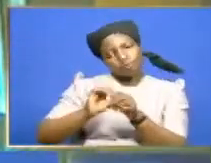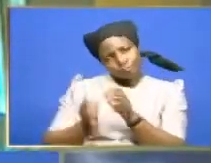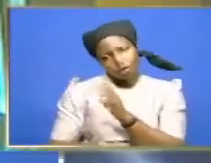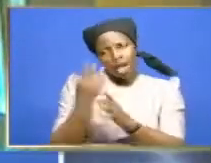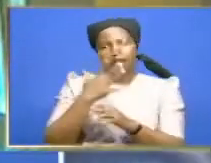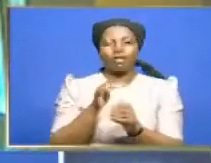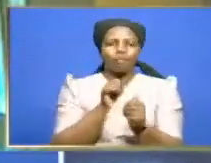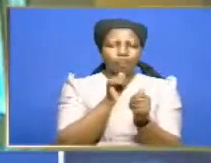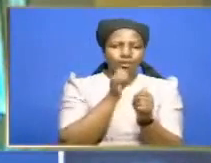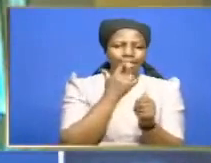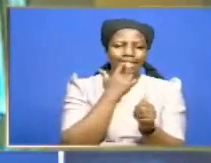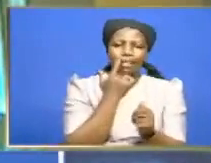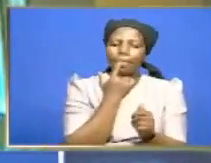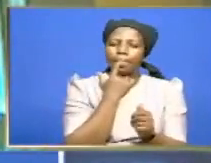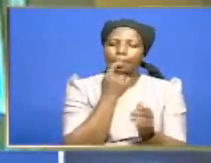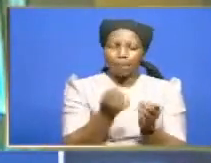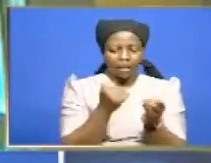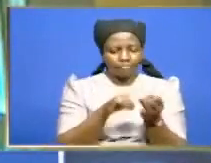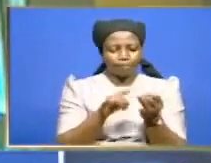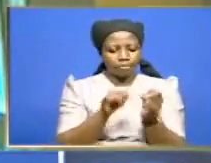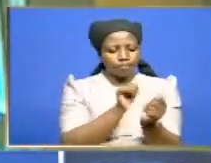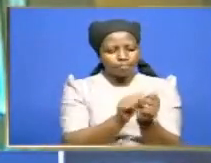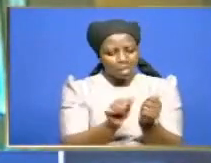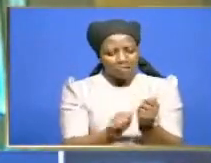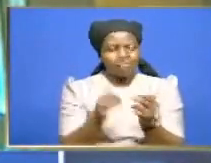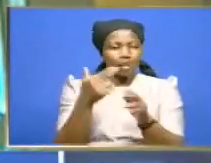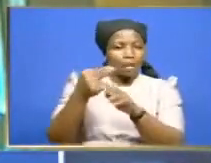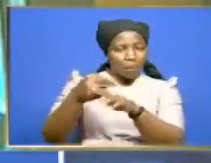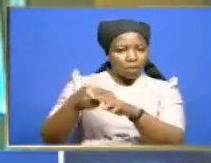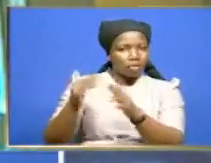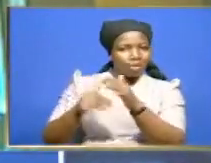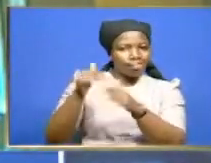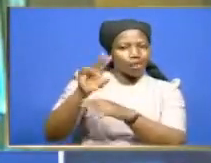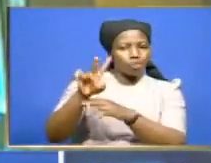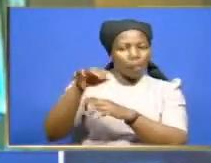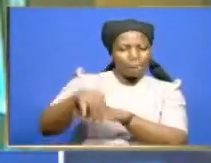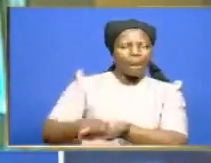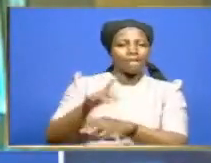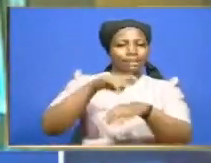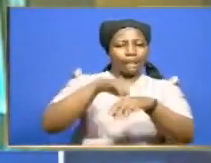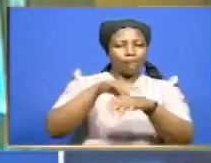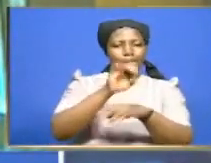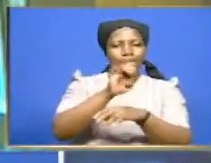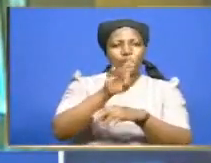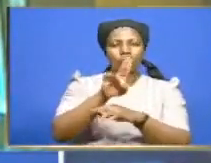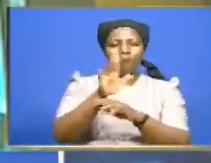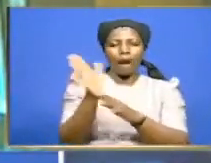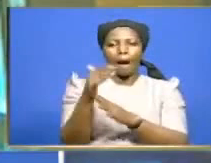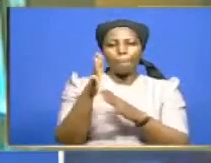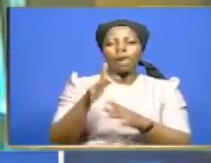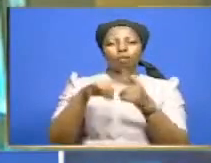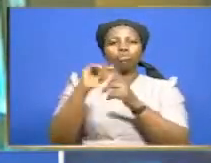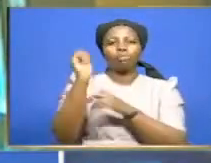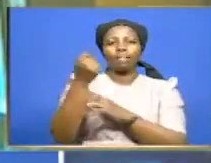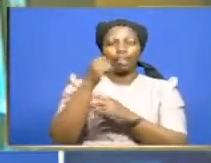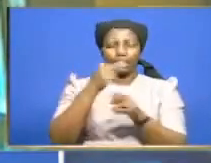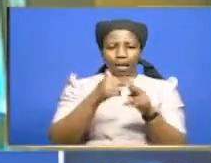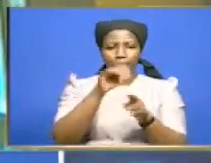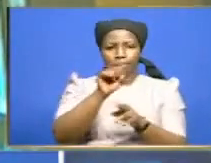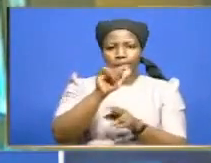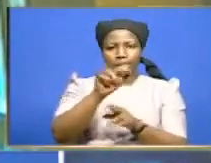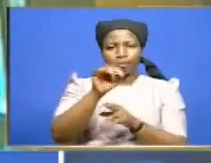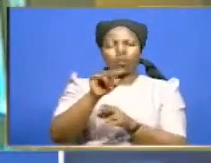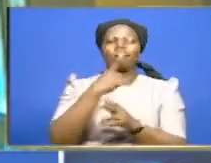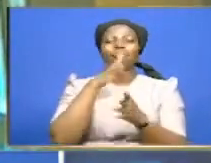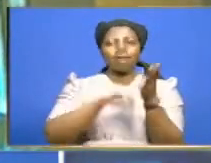beans, maize and Irish potatoes in the next two planting seasons. EU ambassador to Kenya, Simon Modo, says the funds